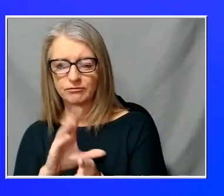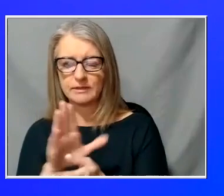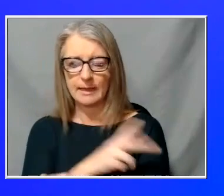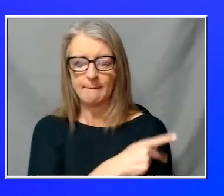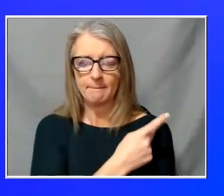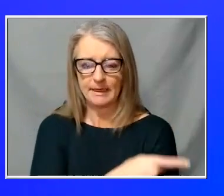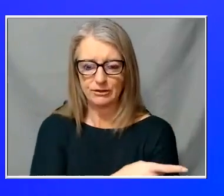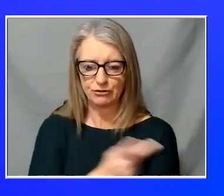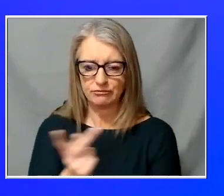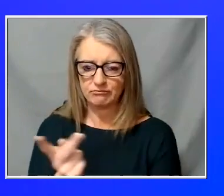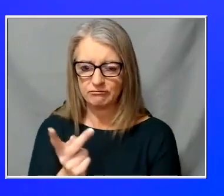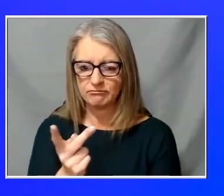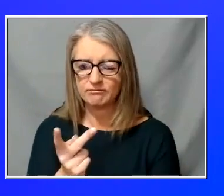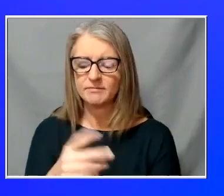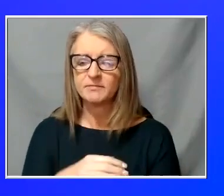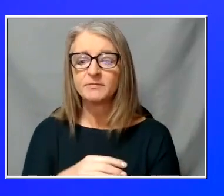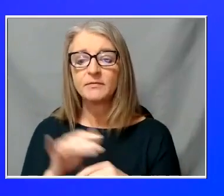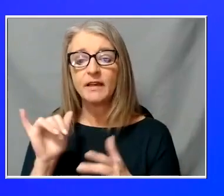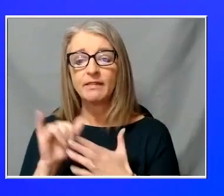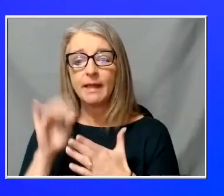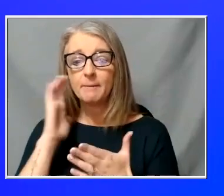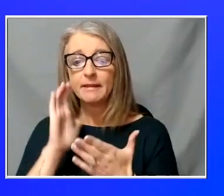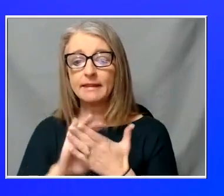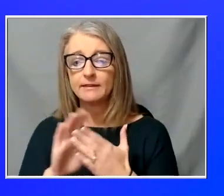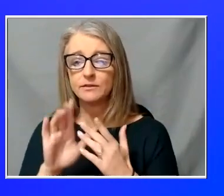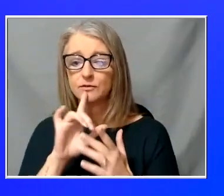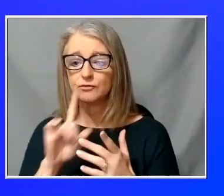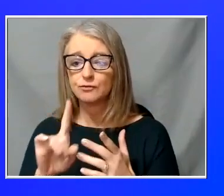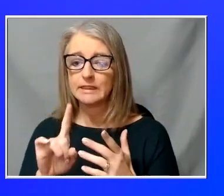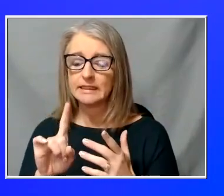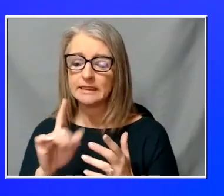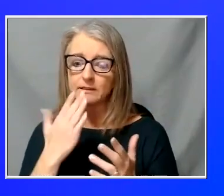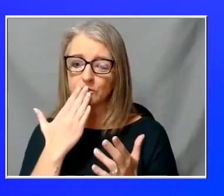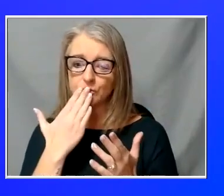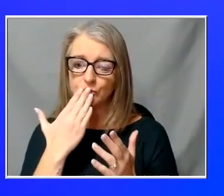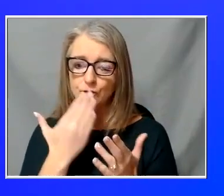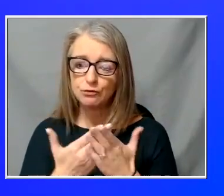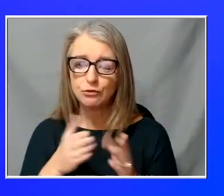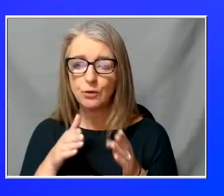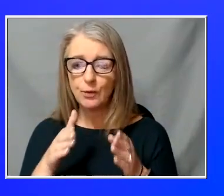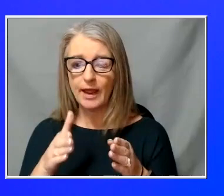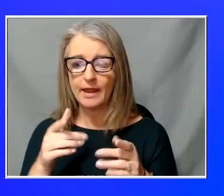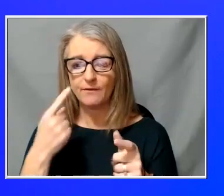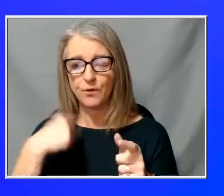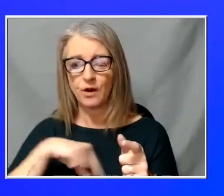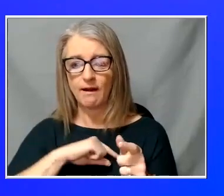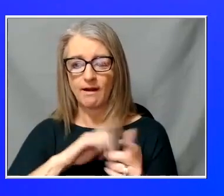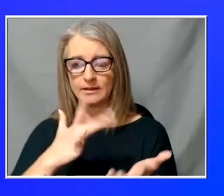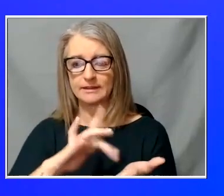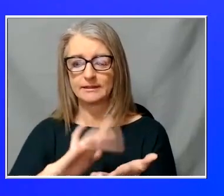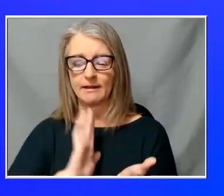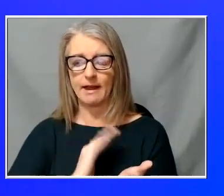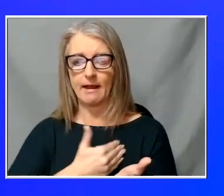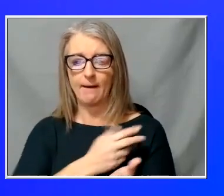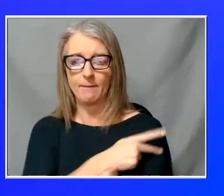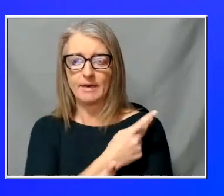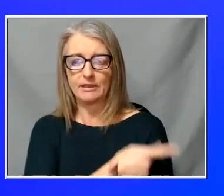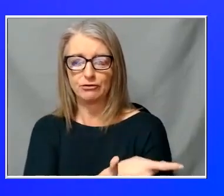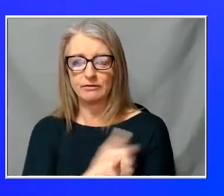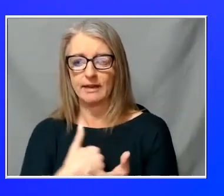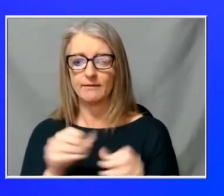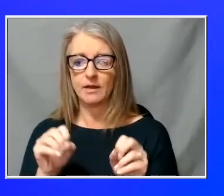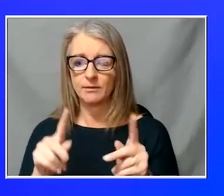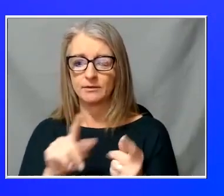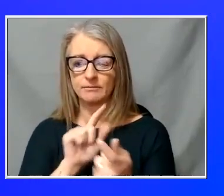patient. And these beliefs continue to be the driving model for our center. Our patients have an opportunity to meet with